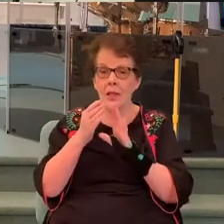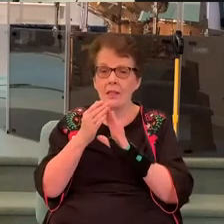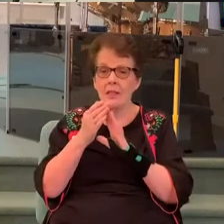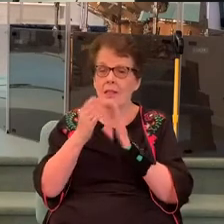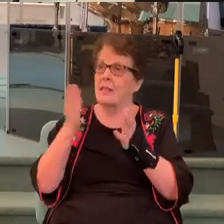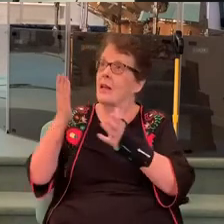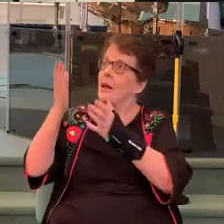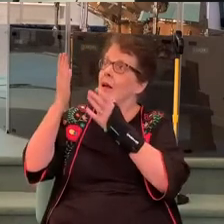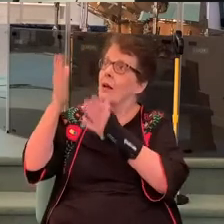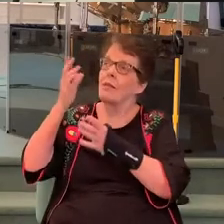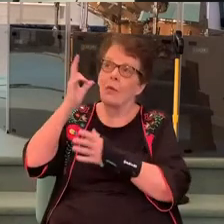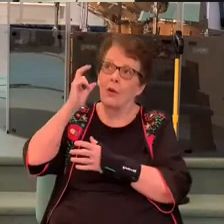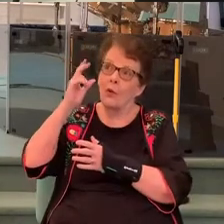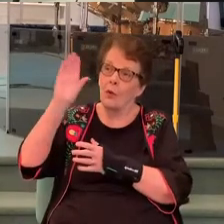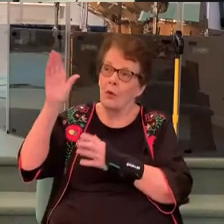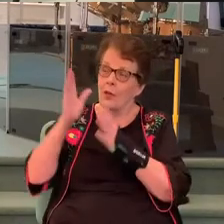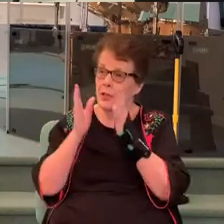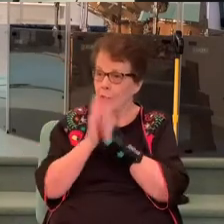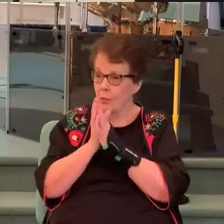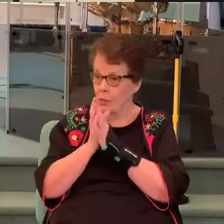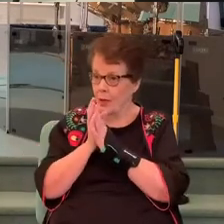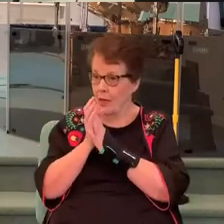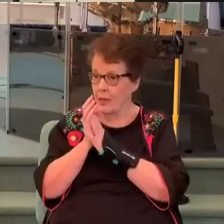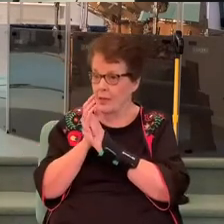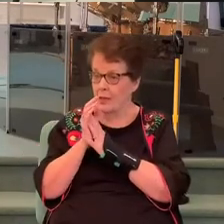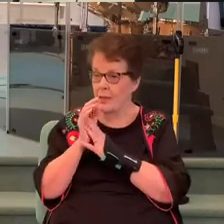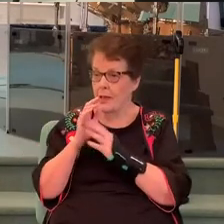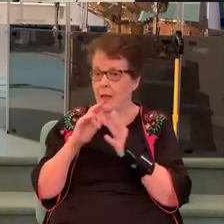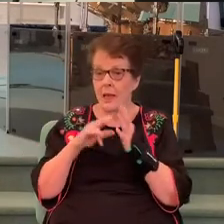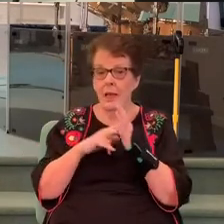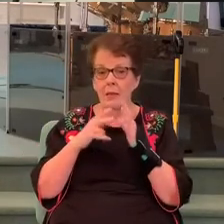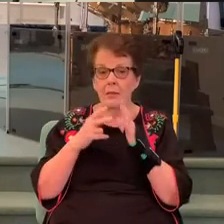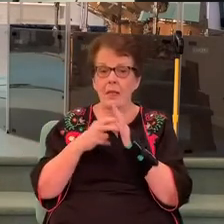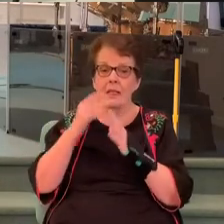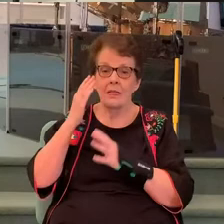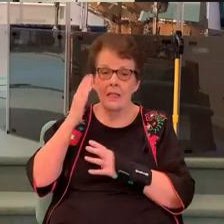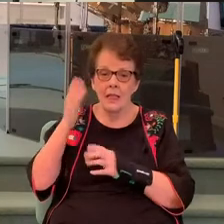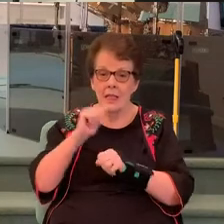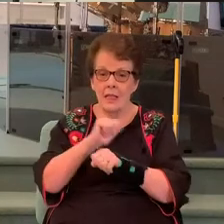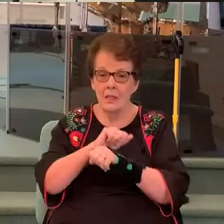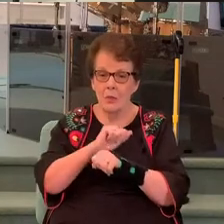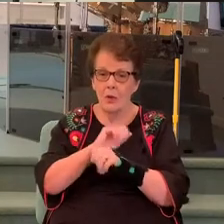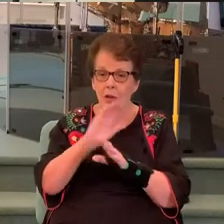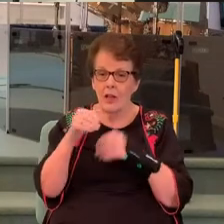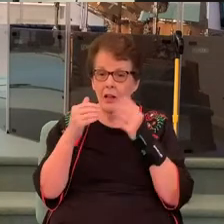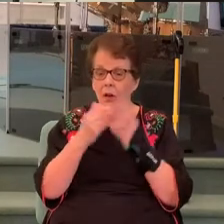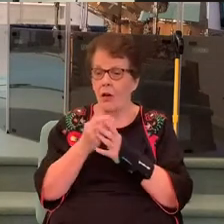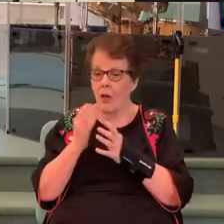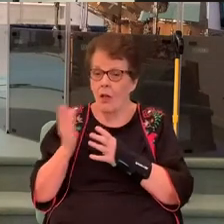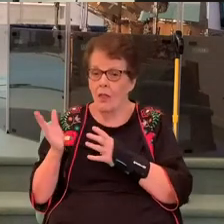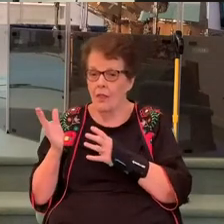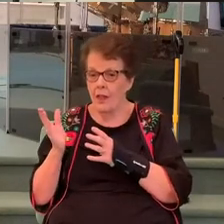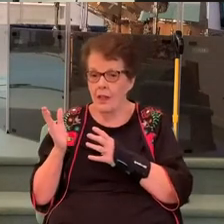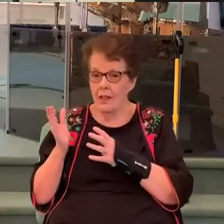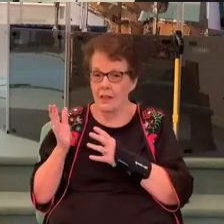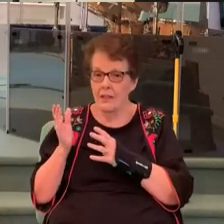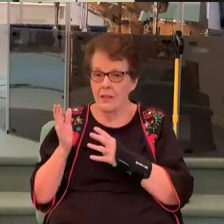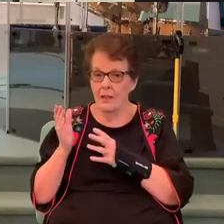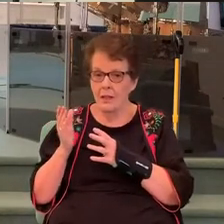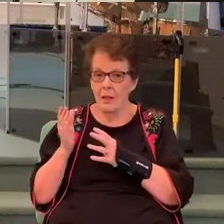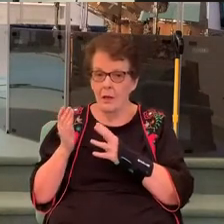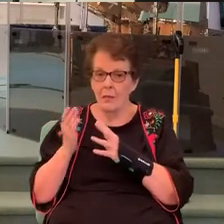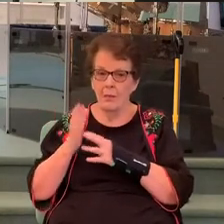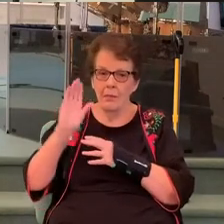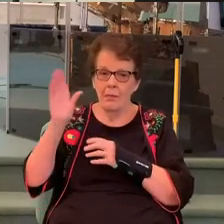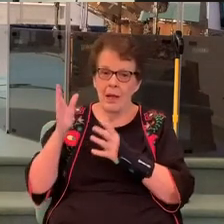mean that he is not faithful. It means that he is working all things according to his providential time, and he's going to do it in his season